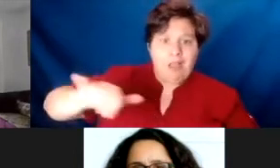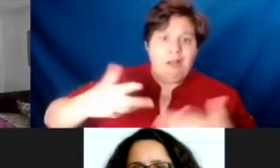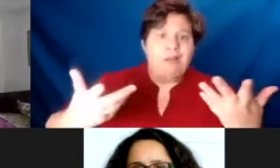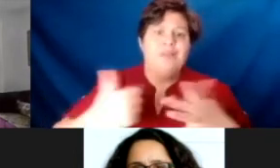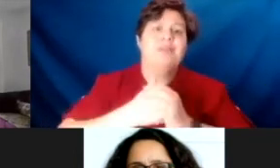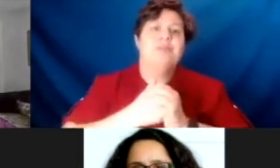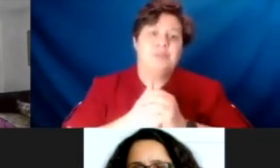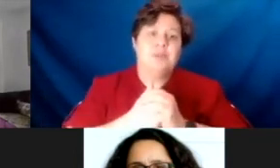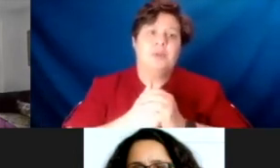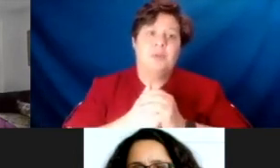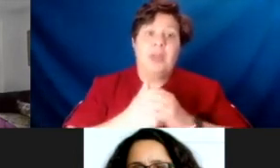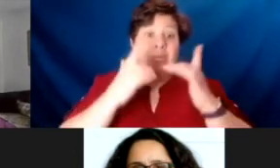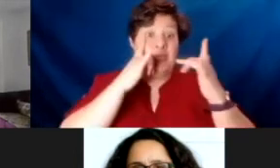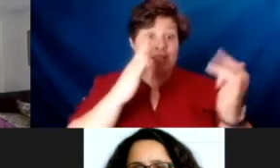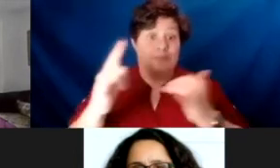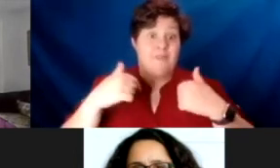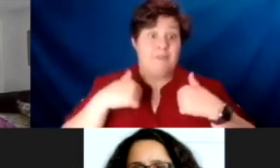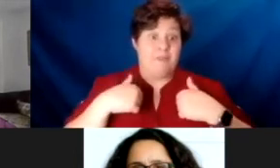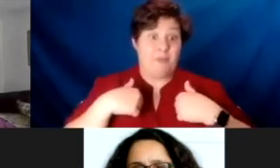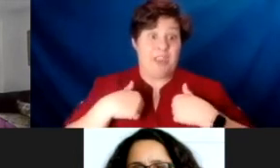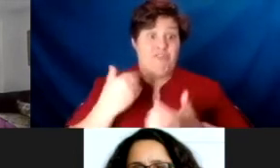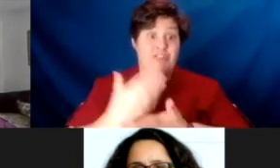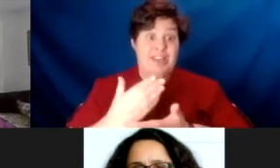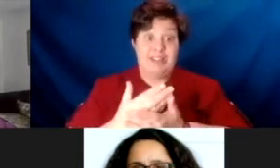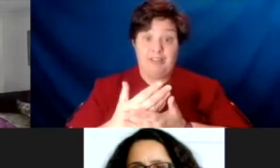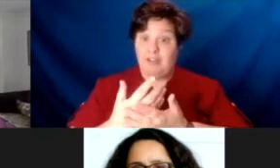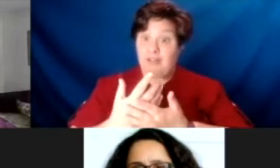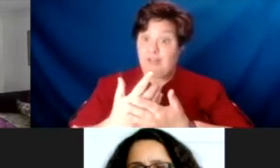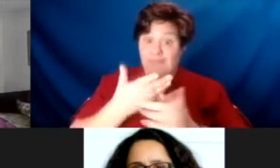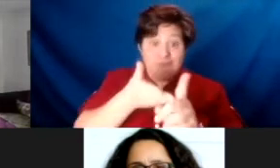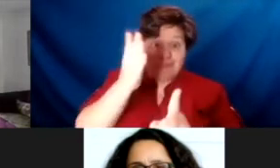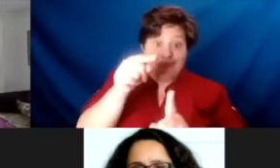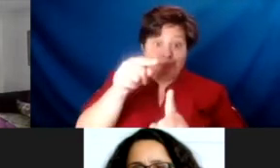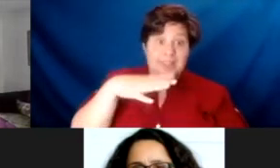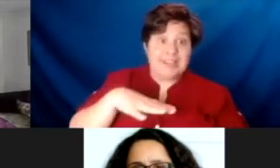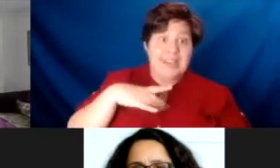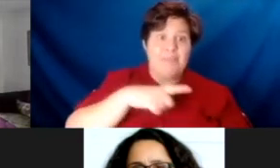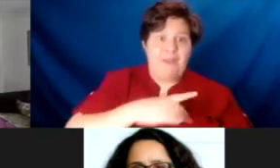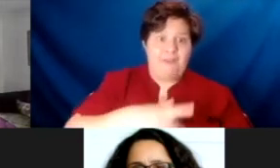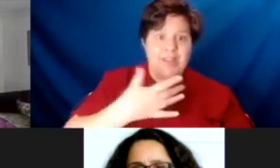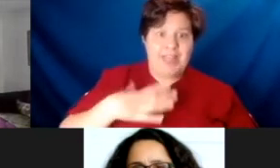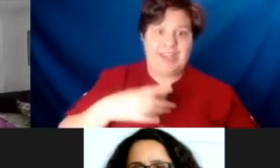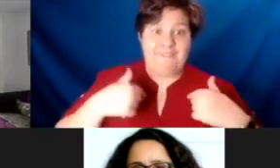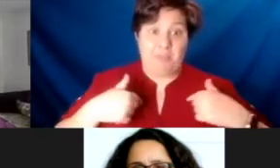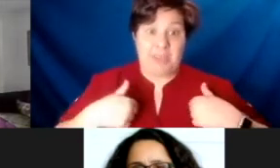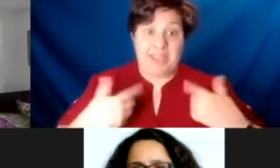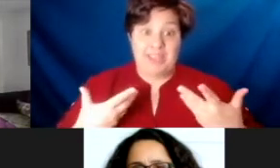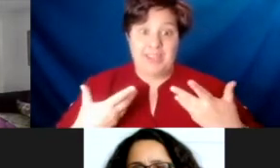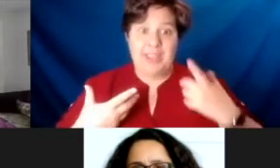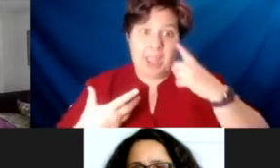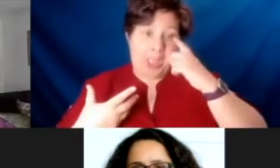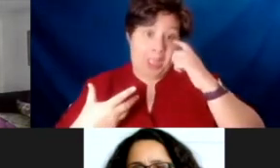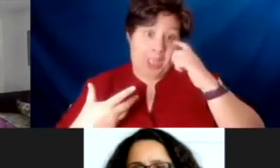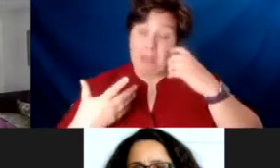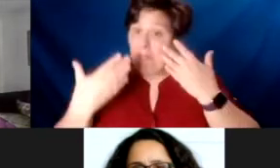I mean, the experiment for me is actually identifying that need, because I feel it's a need for me personally, and I don't know